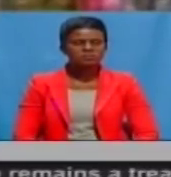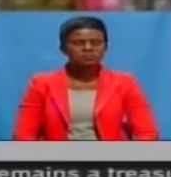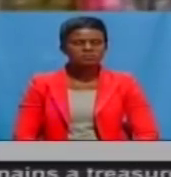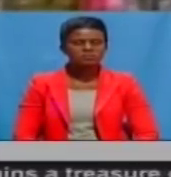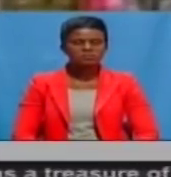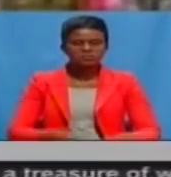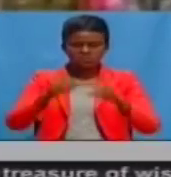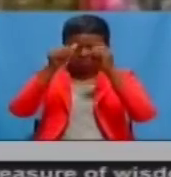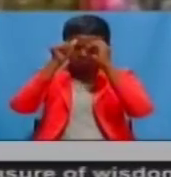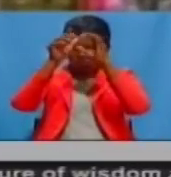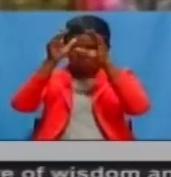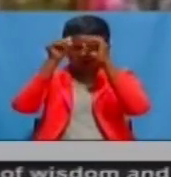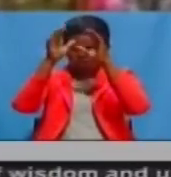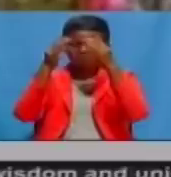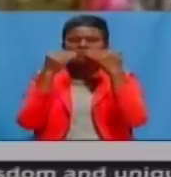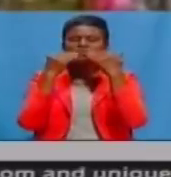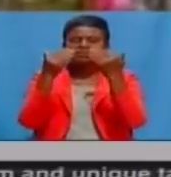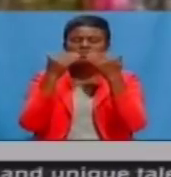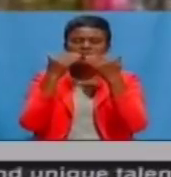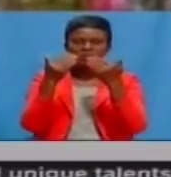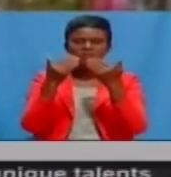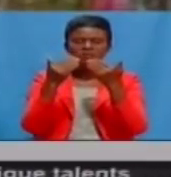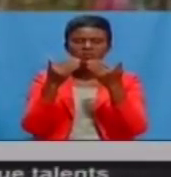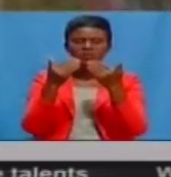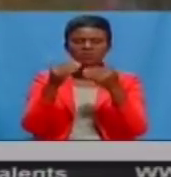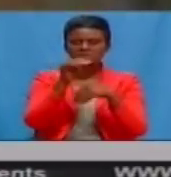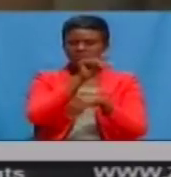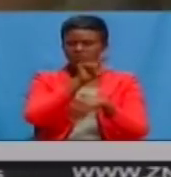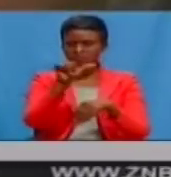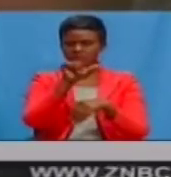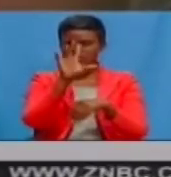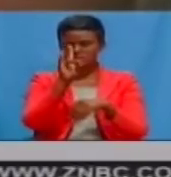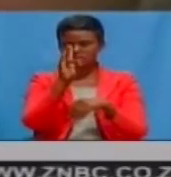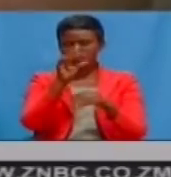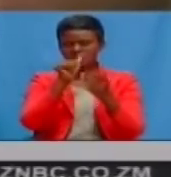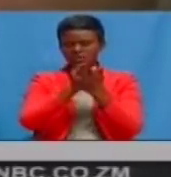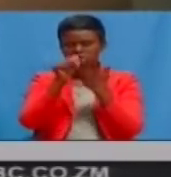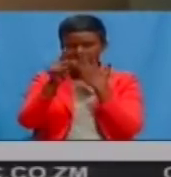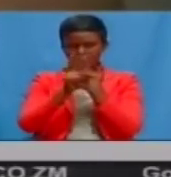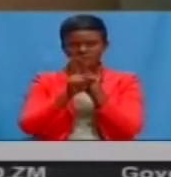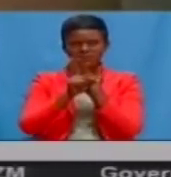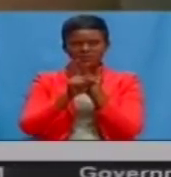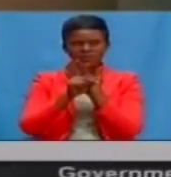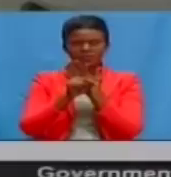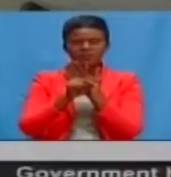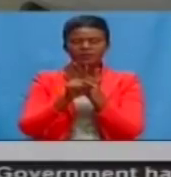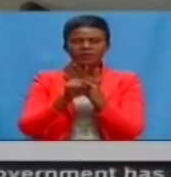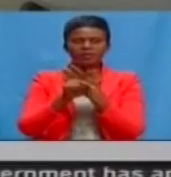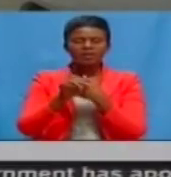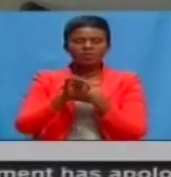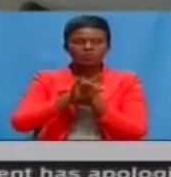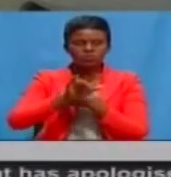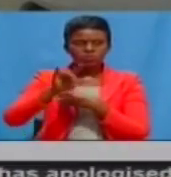Father, I thank you. On the evening of 27th April 1993, a DHC-5 Buffalo